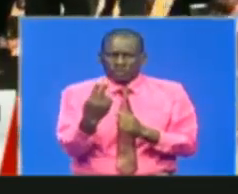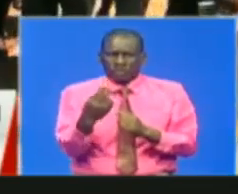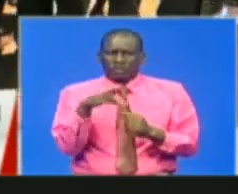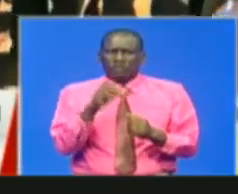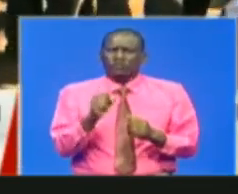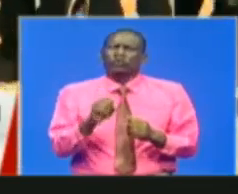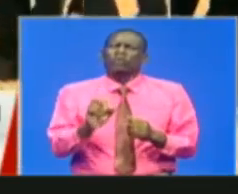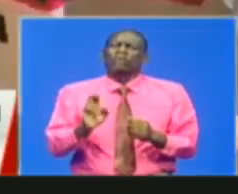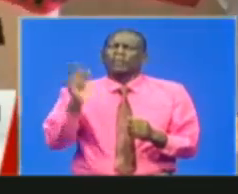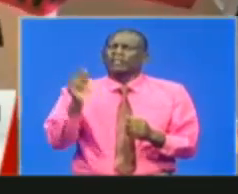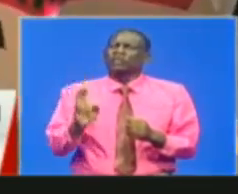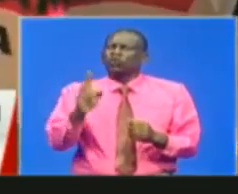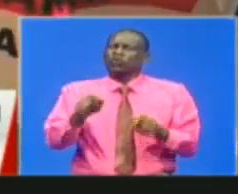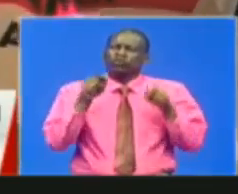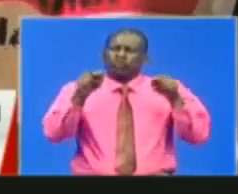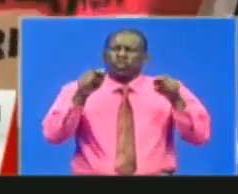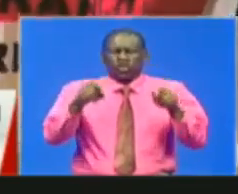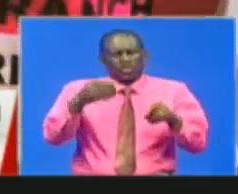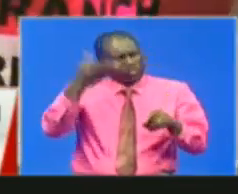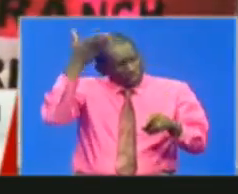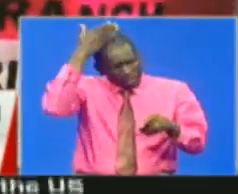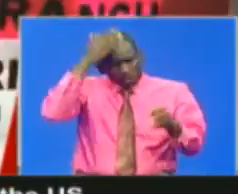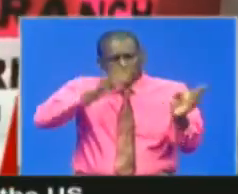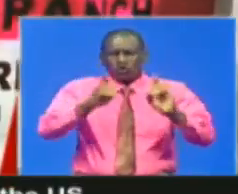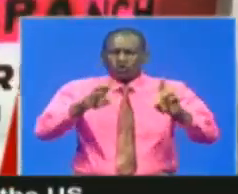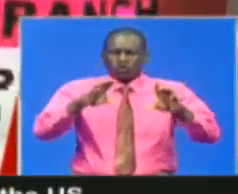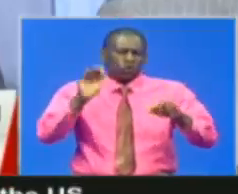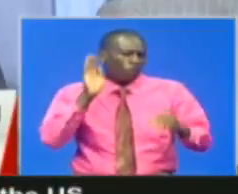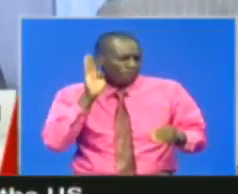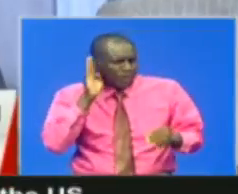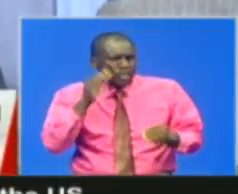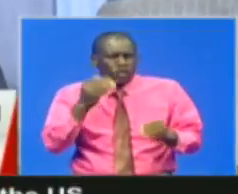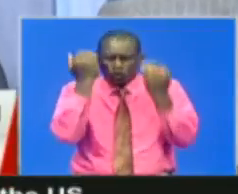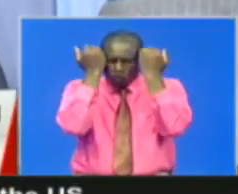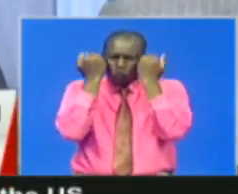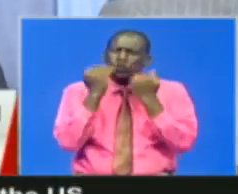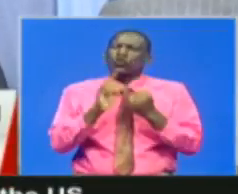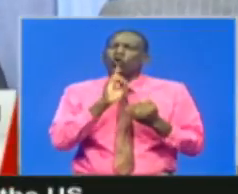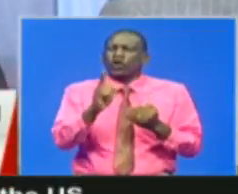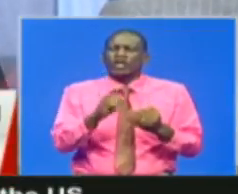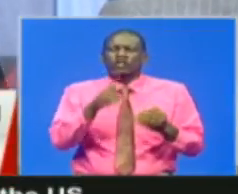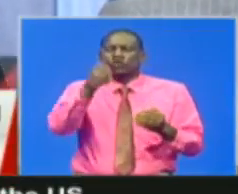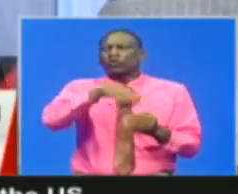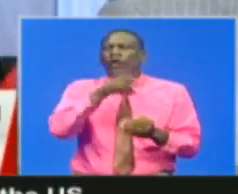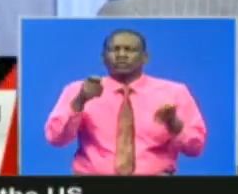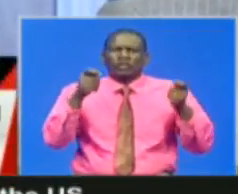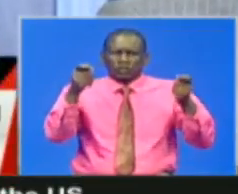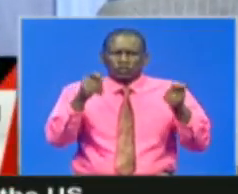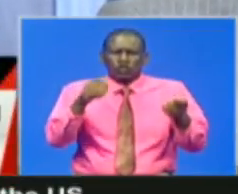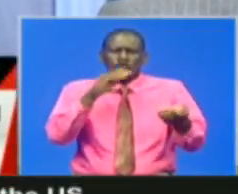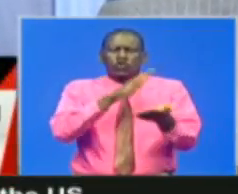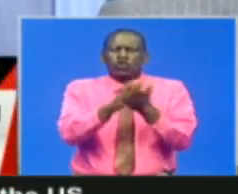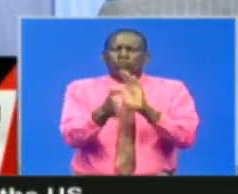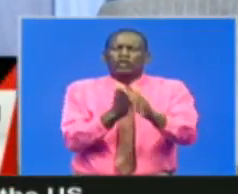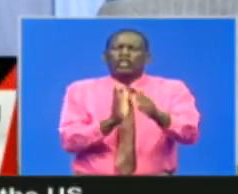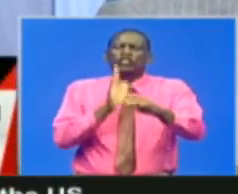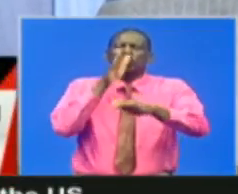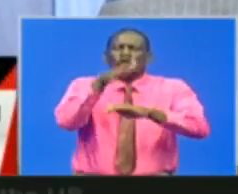court orders that he says declared the current strike illegal. And no one is above the law.